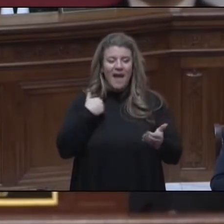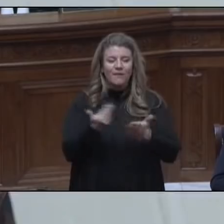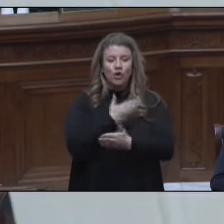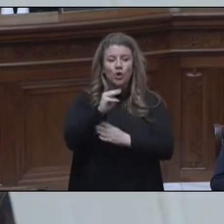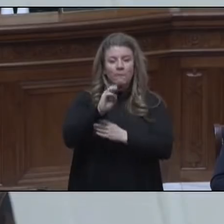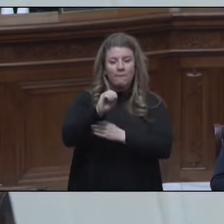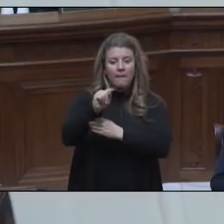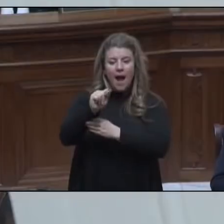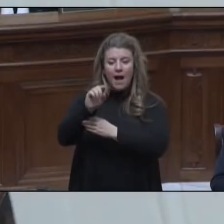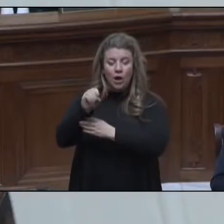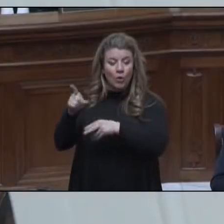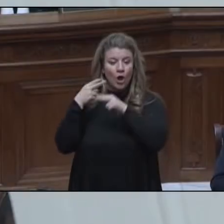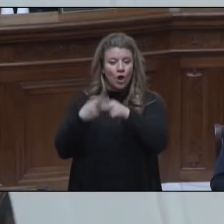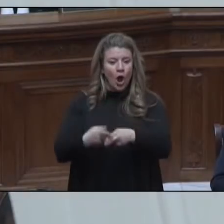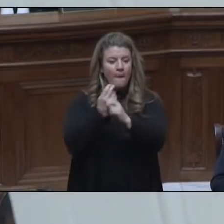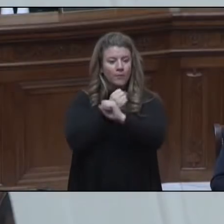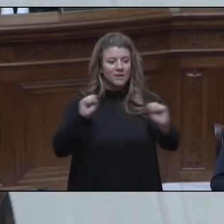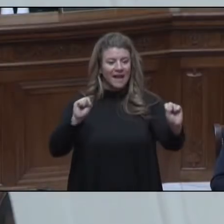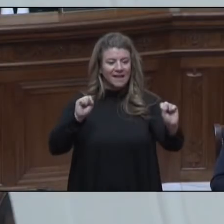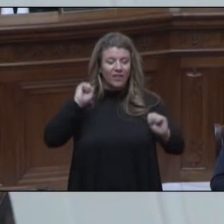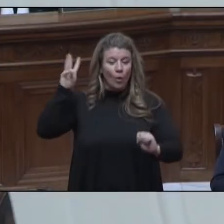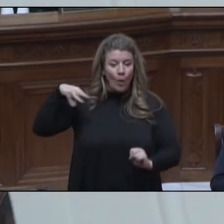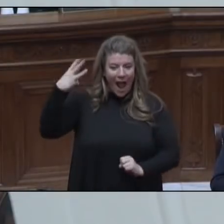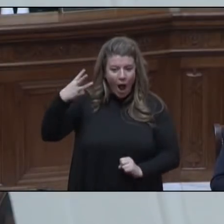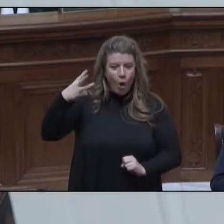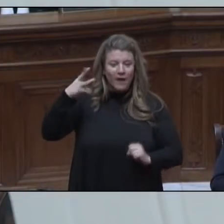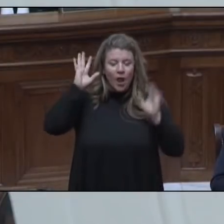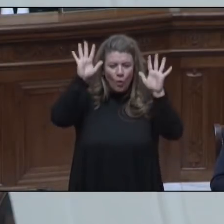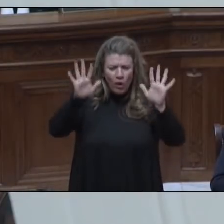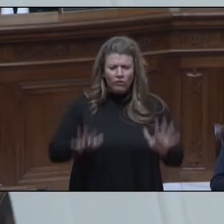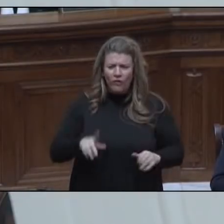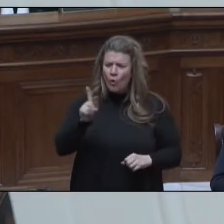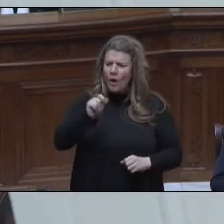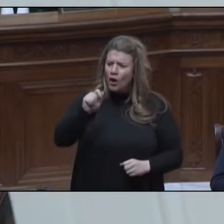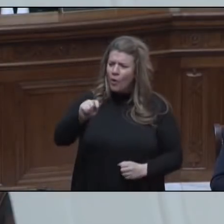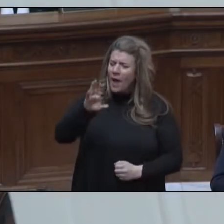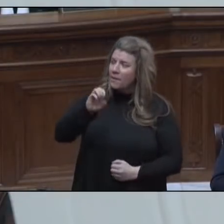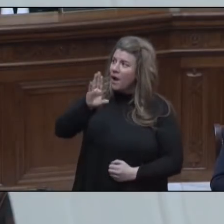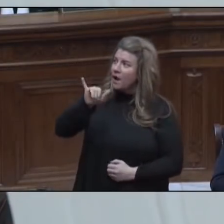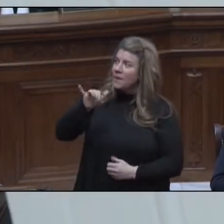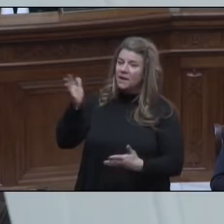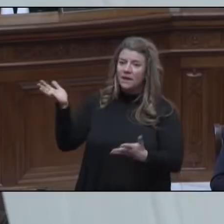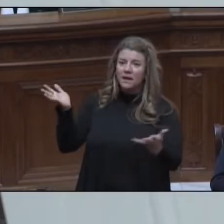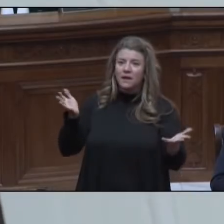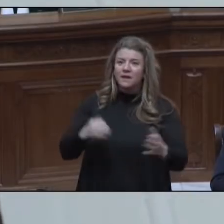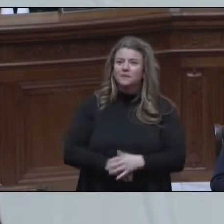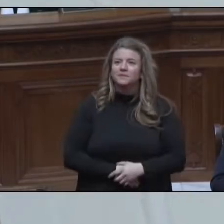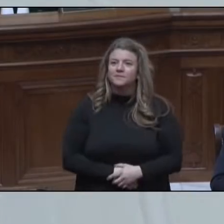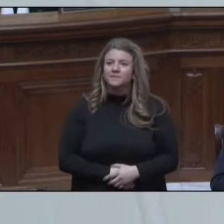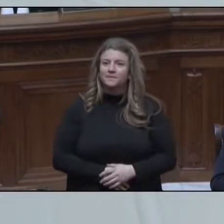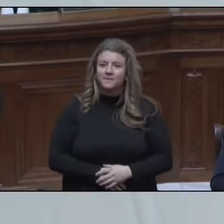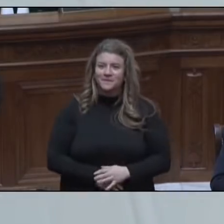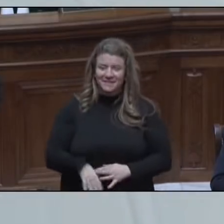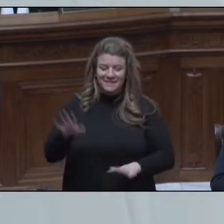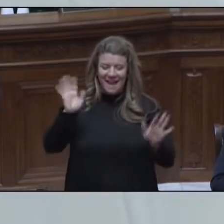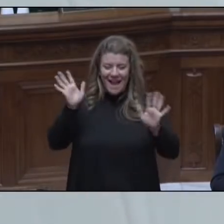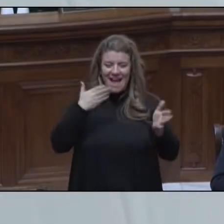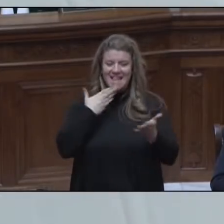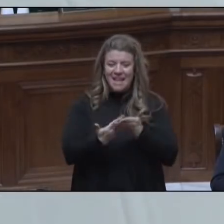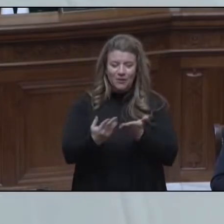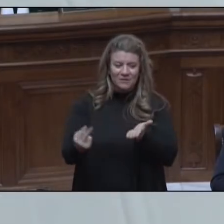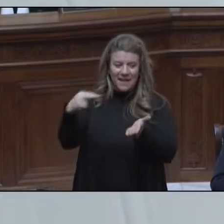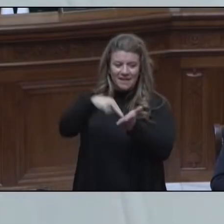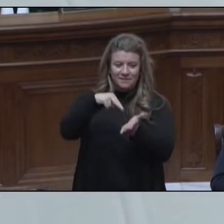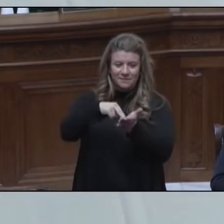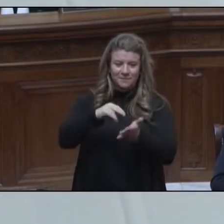It's called Protecting the Wild and Wonderful. So where are you, Bobby? Colonel, where are you? Please, y'all stand.